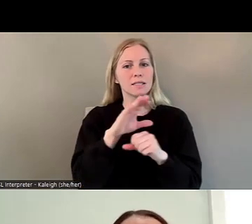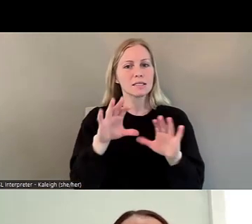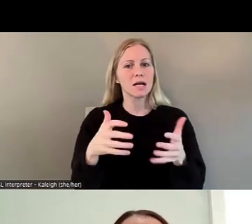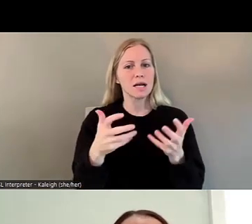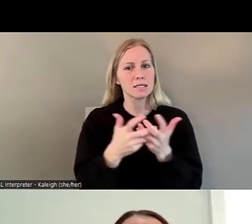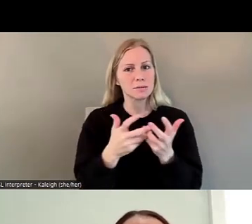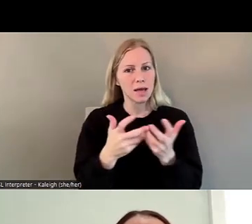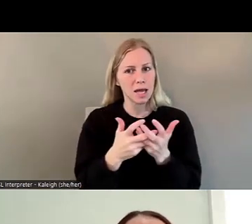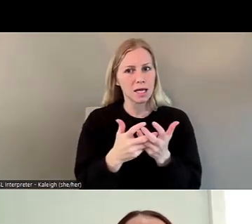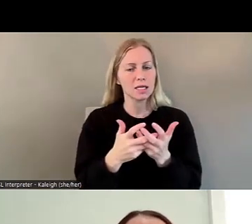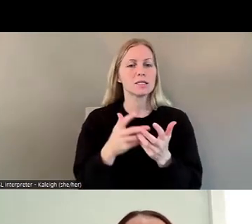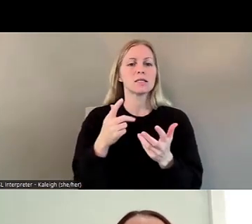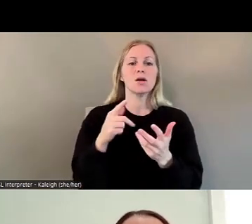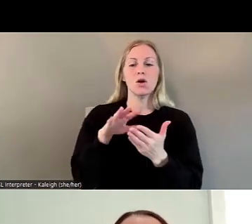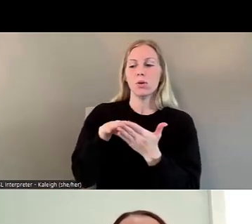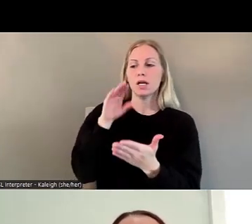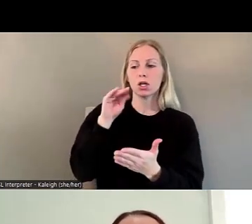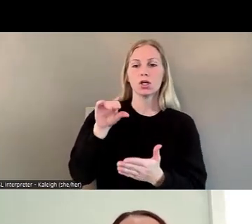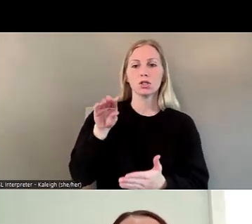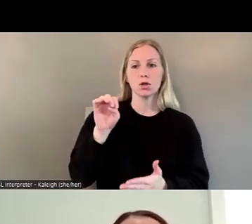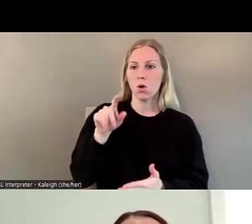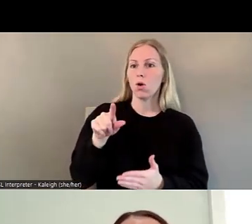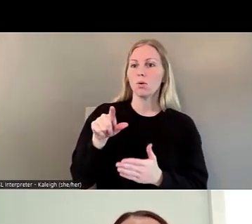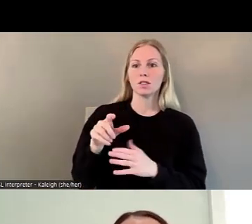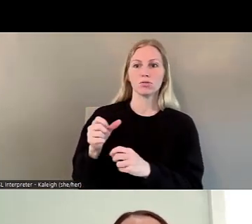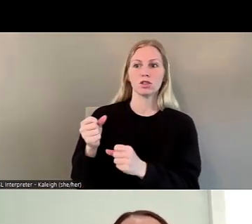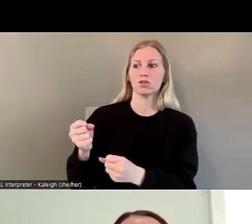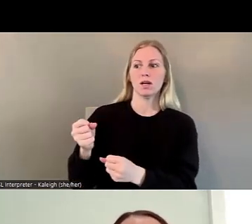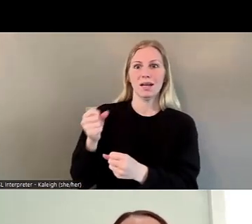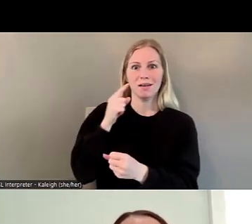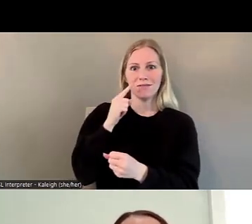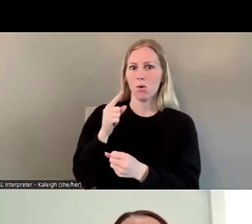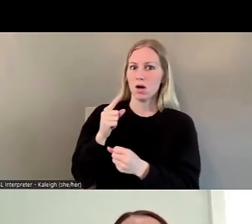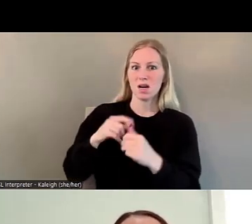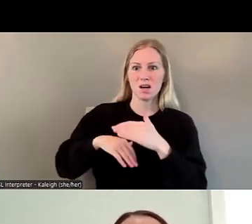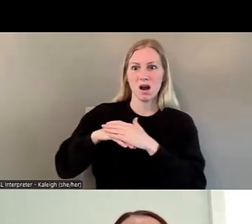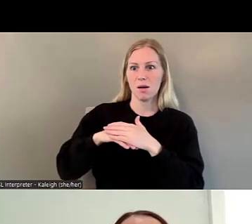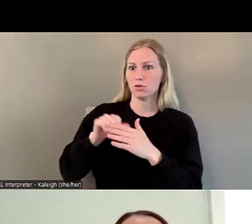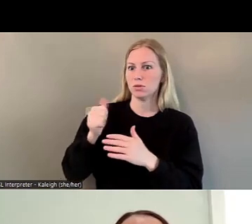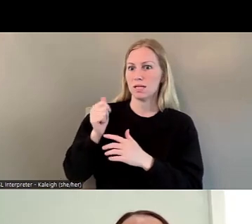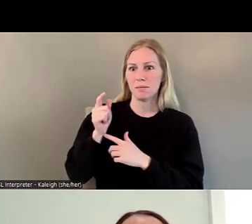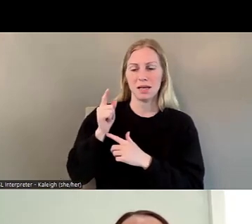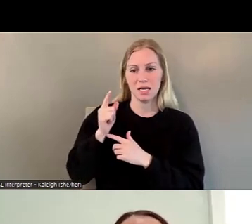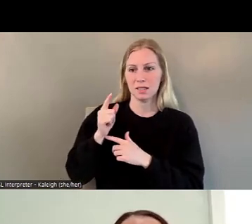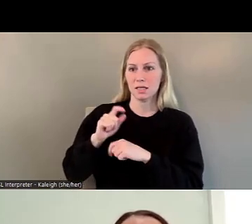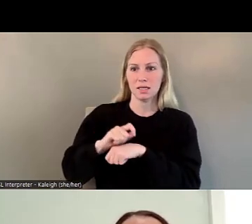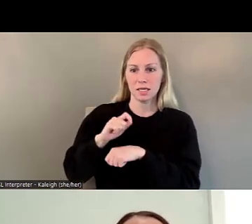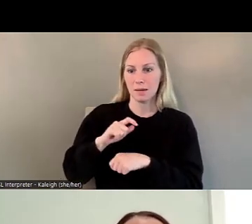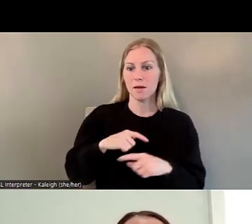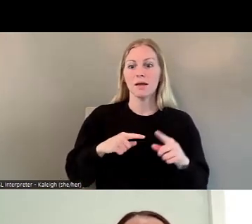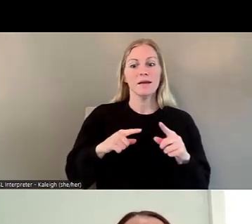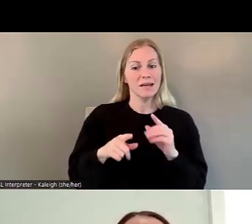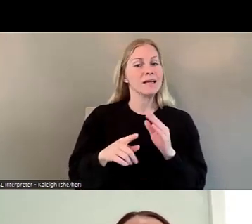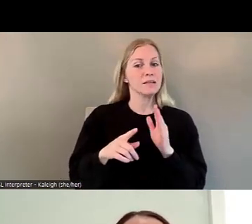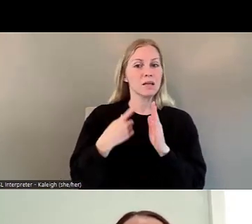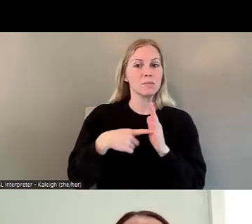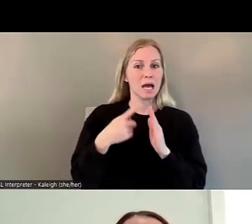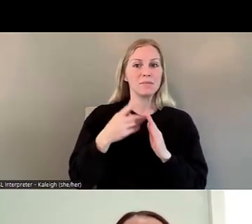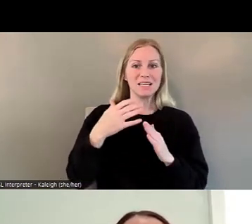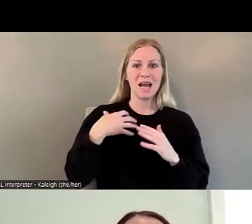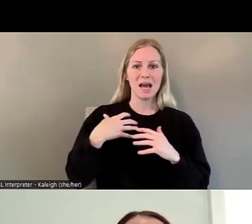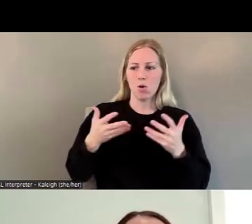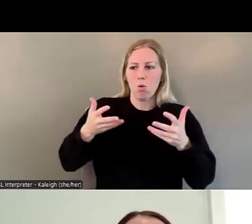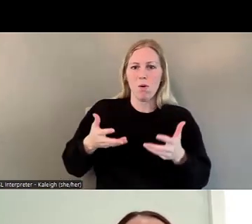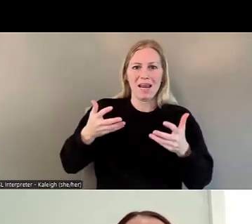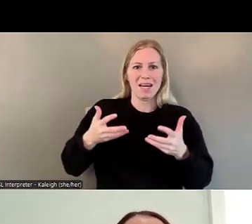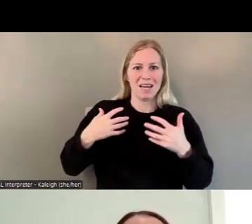We learned that Cole was restrained for periods of up to 10 minutes at a time, and in one instance, restrained while wearing a weighted vest, although he had a documented